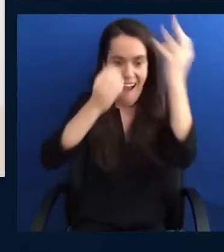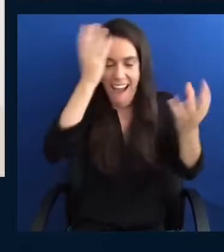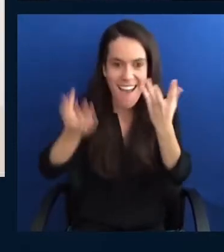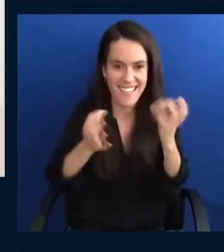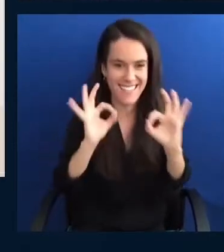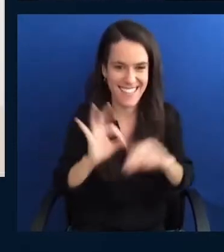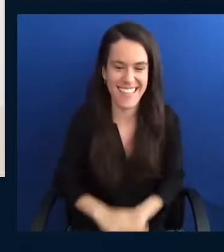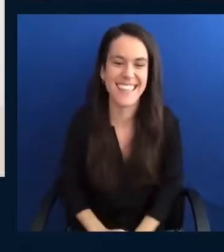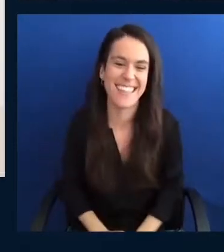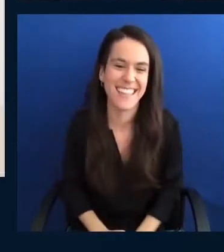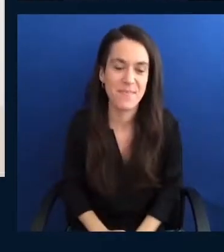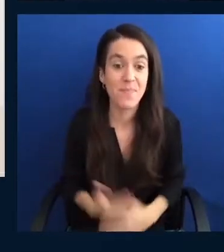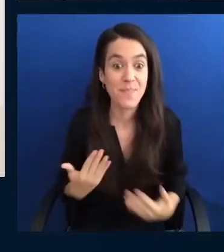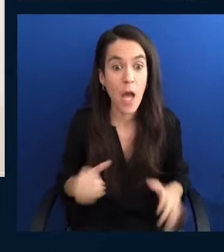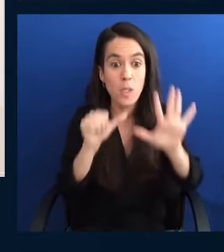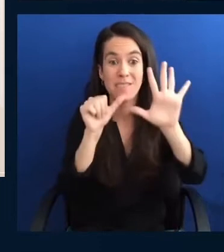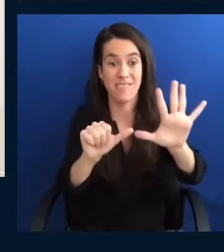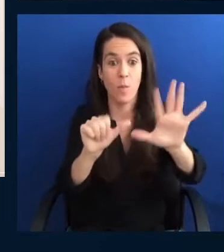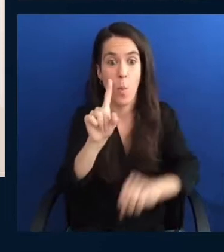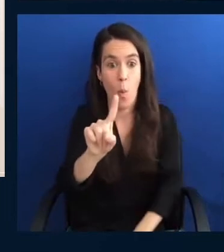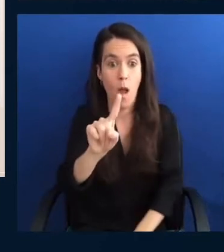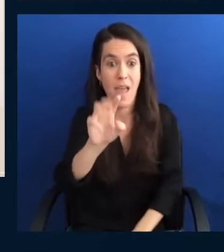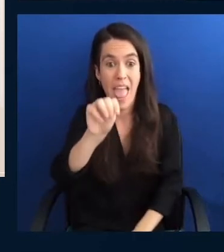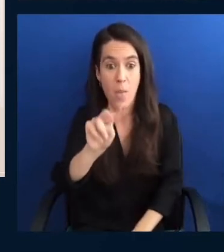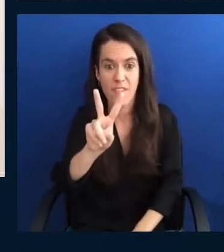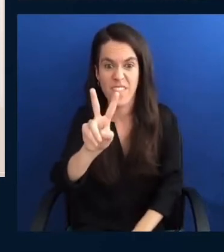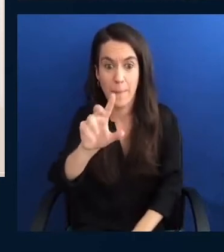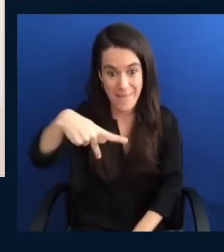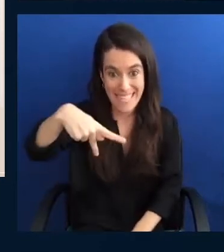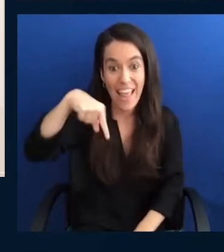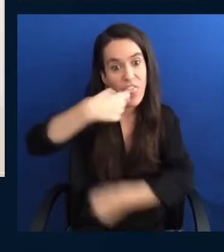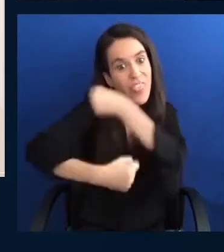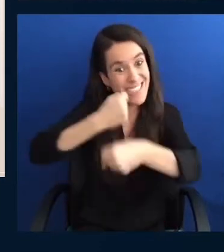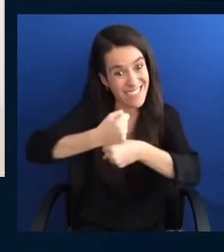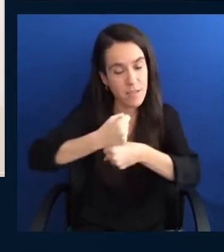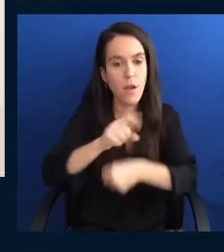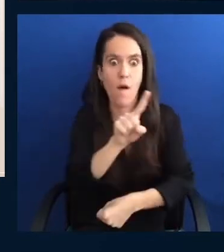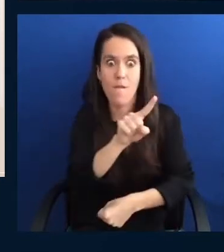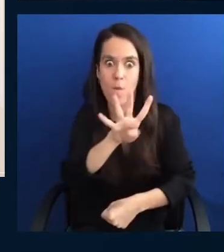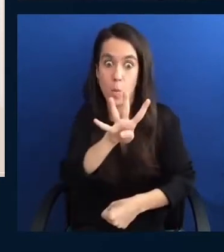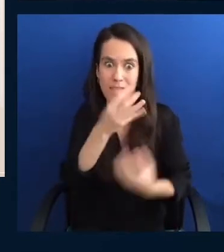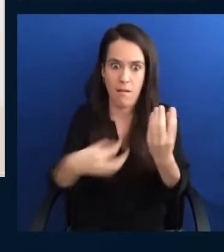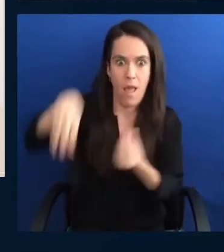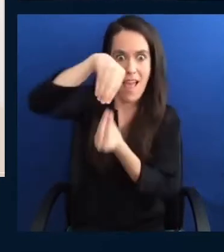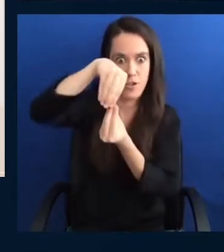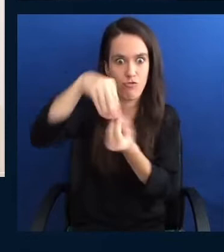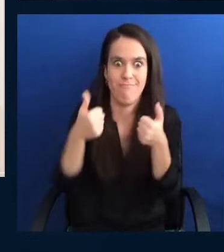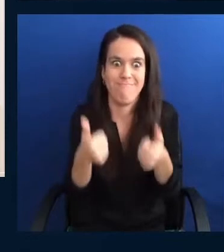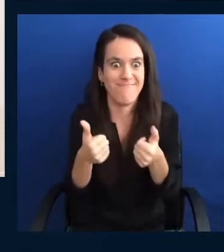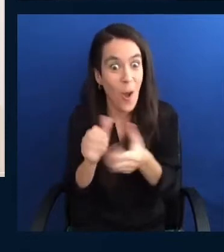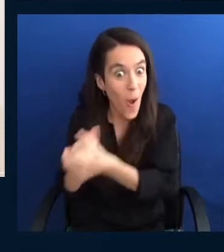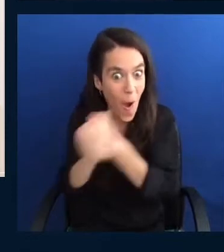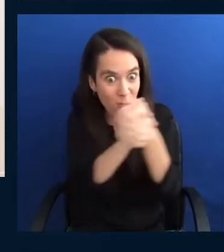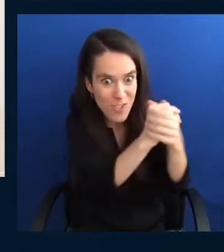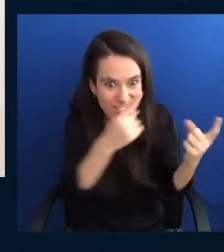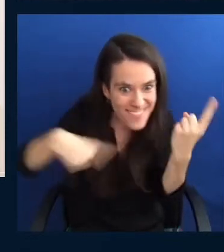We now have 61 MVPs. We added 14 this year. Congrats to all of you who were added this year, and to all